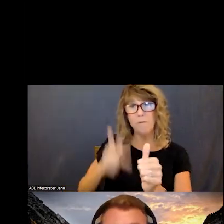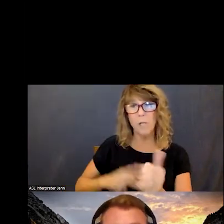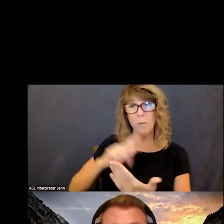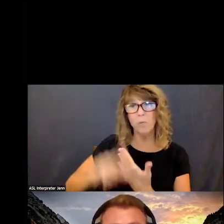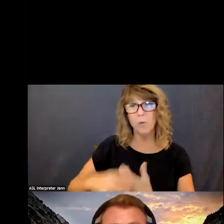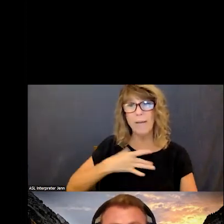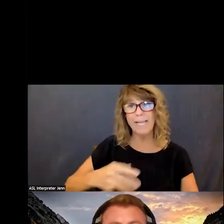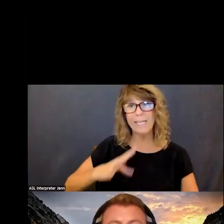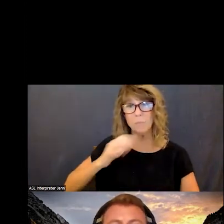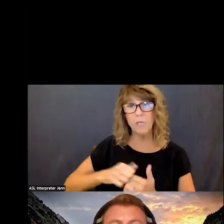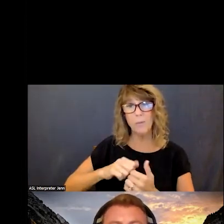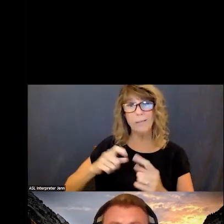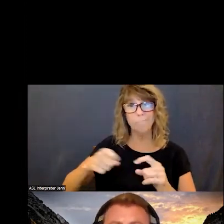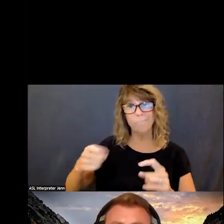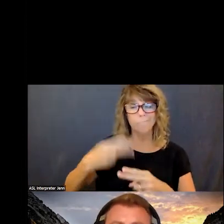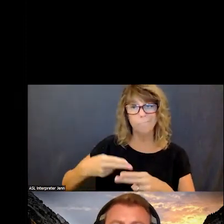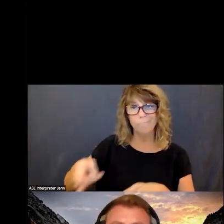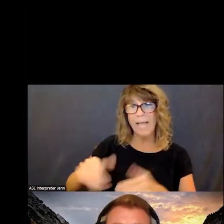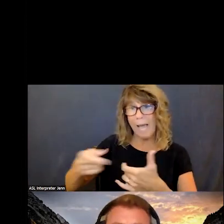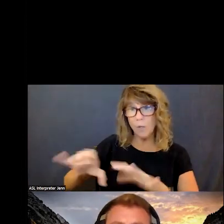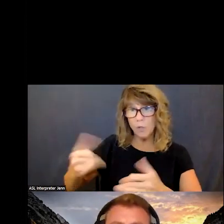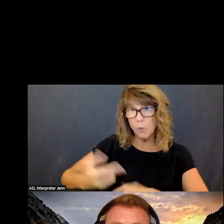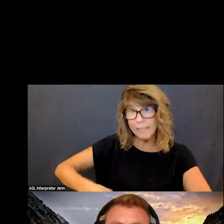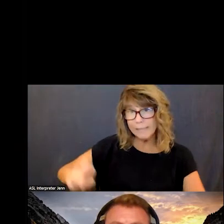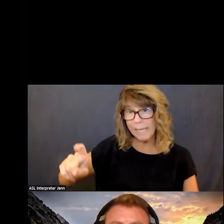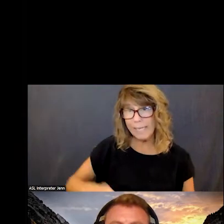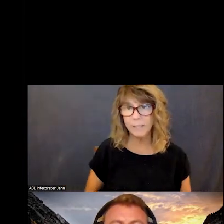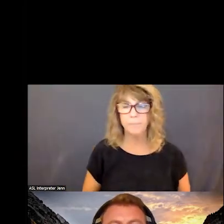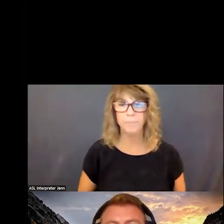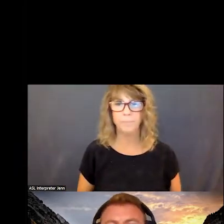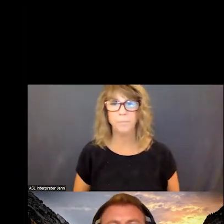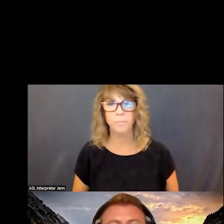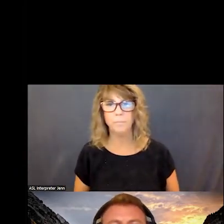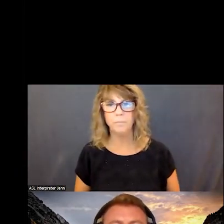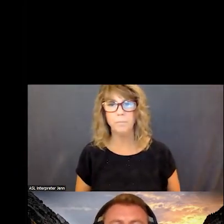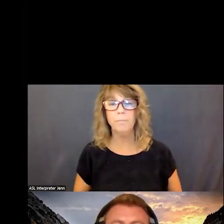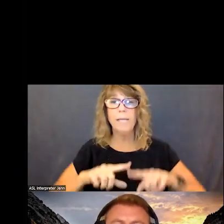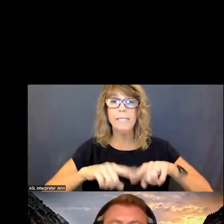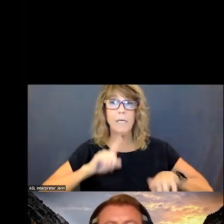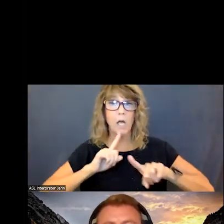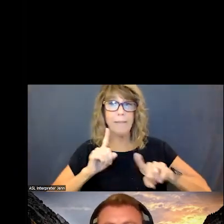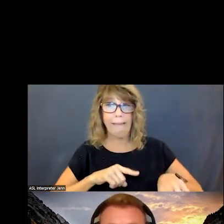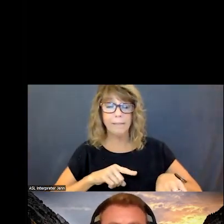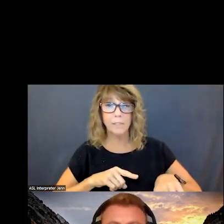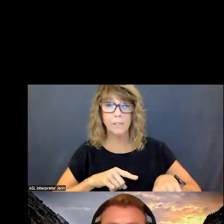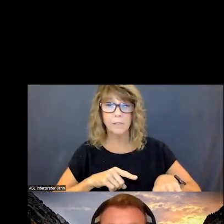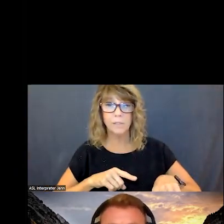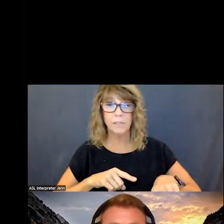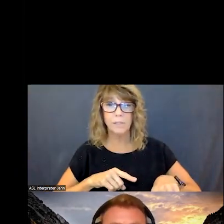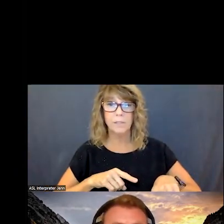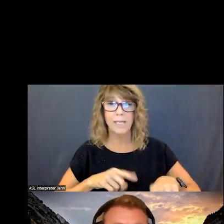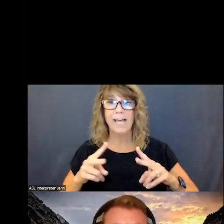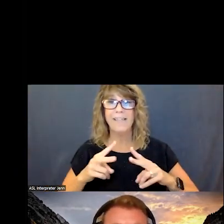with so-and-so. How are you doing today? Depending on the answer to this very